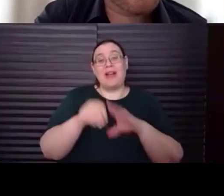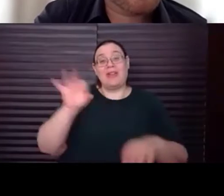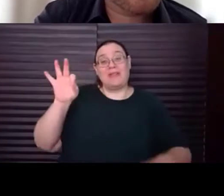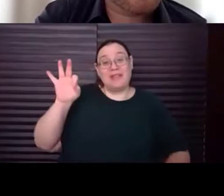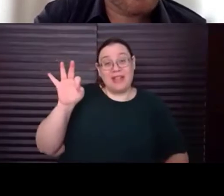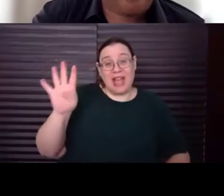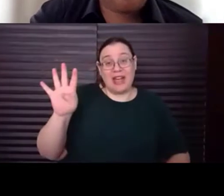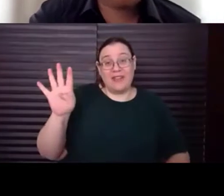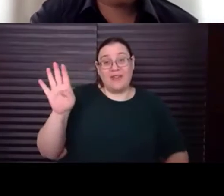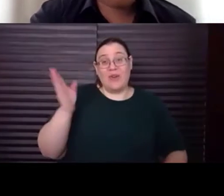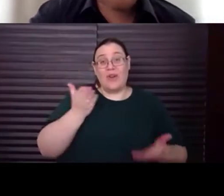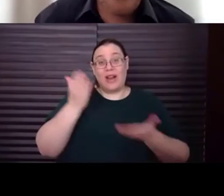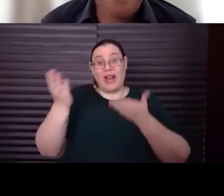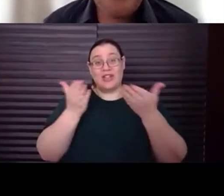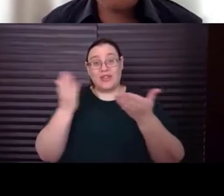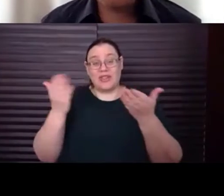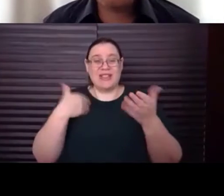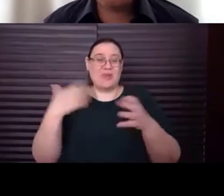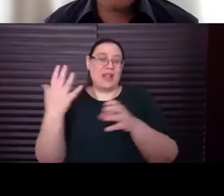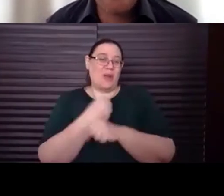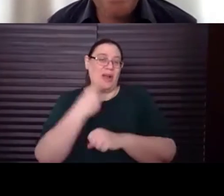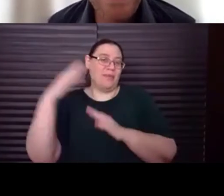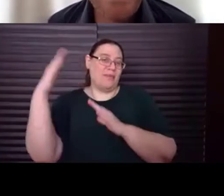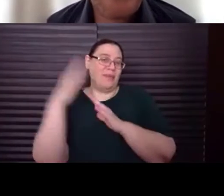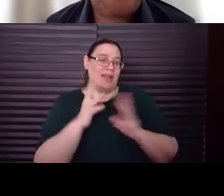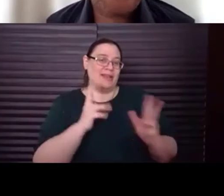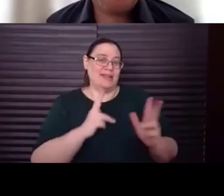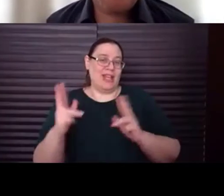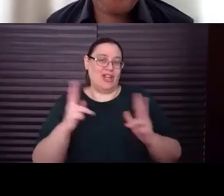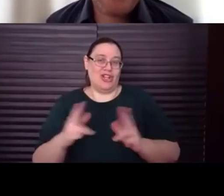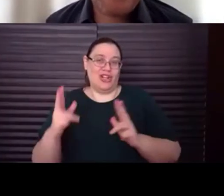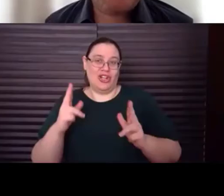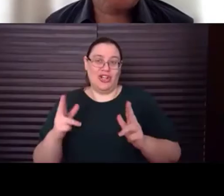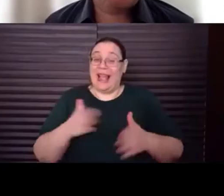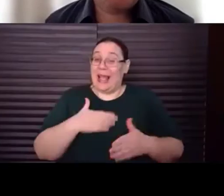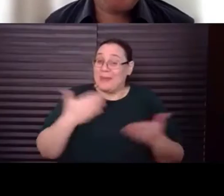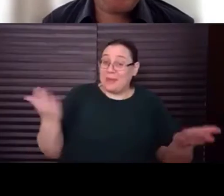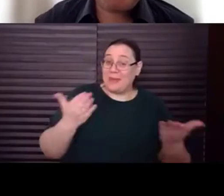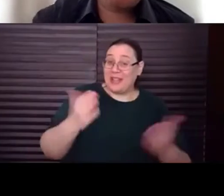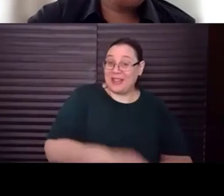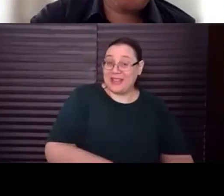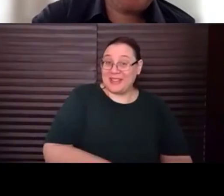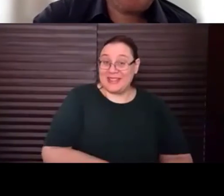94 entries worldwide, we won for Best Editor. So happy to be here.